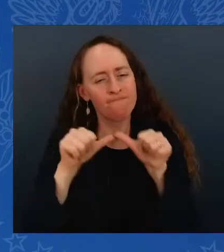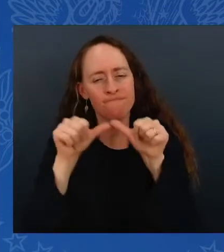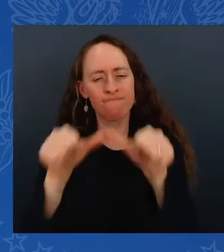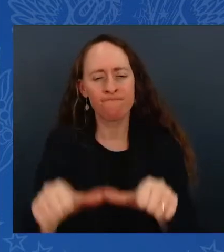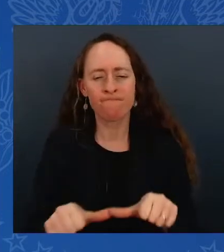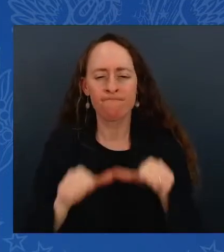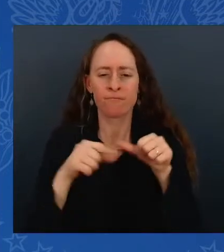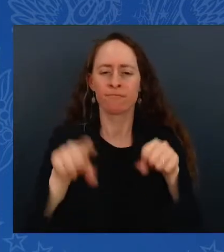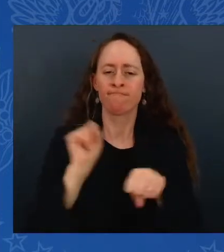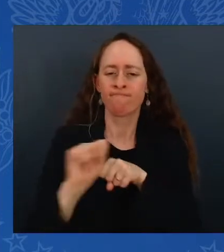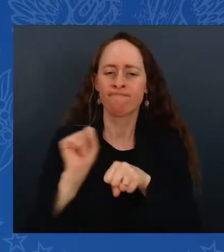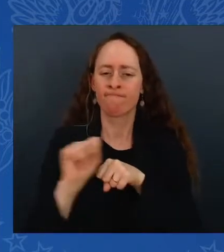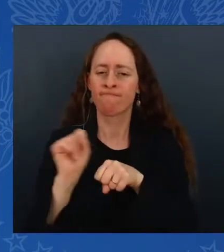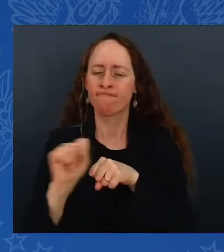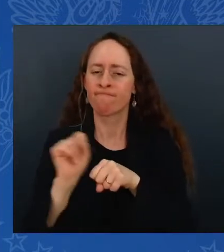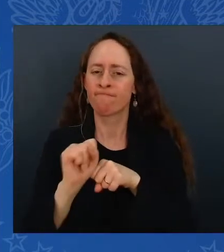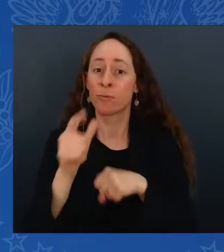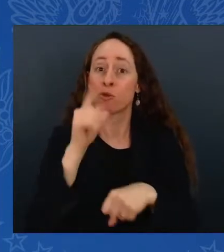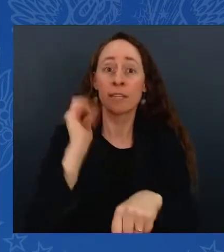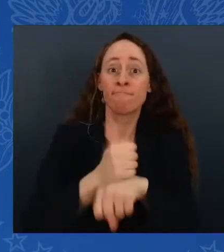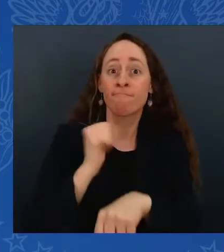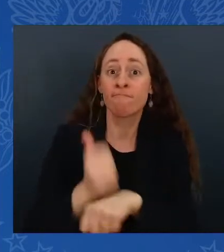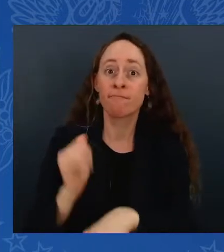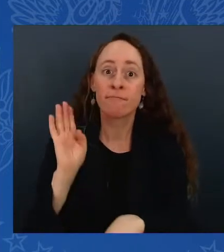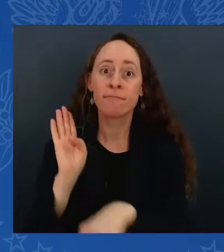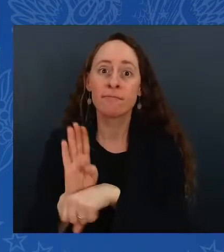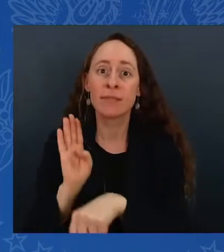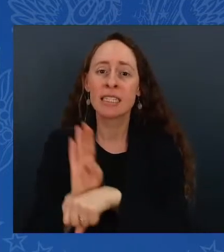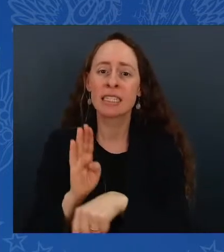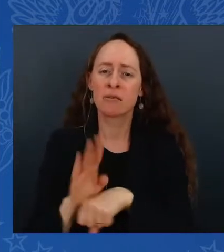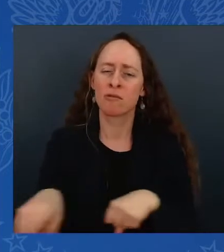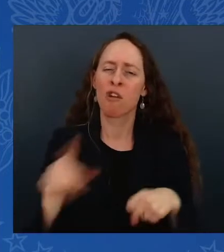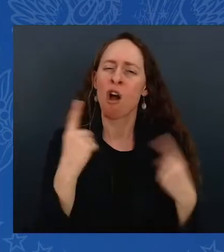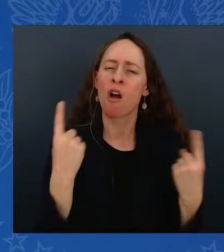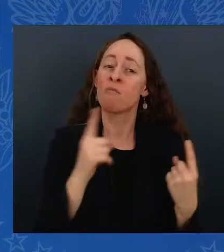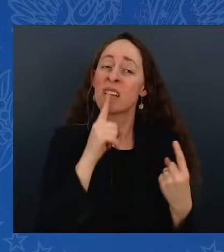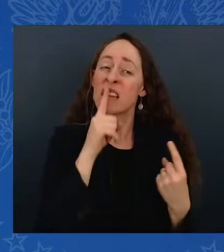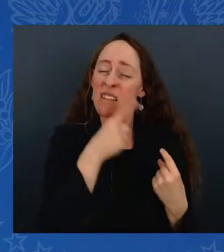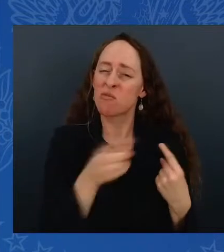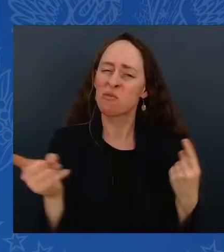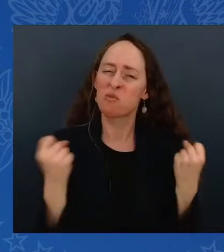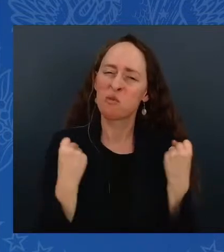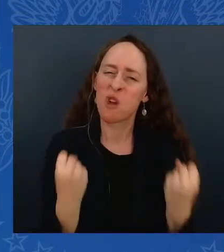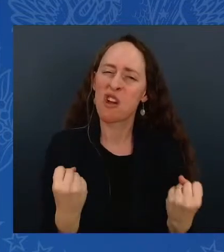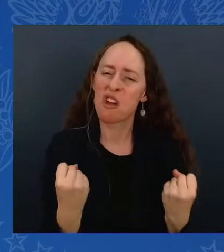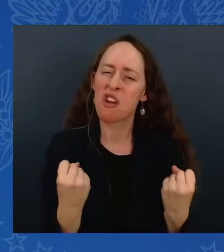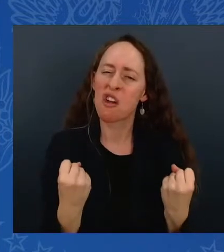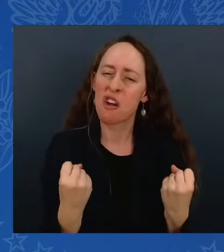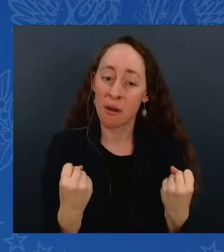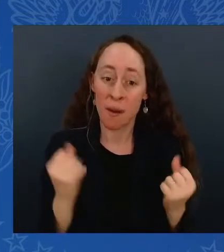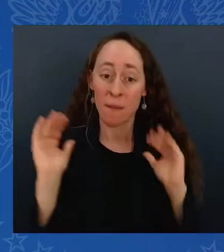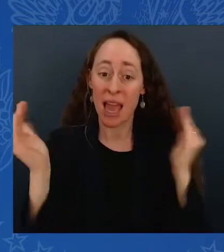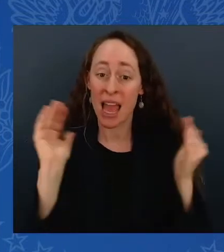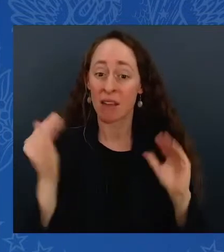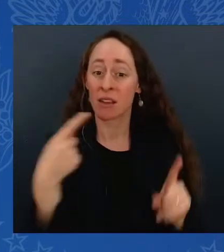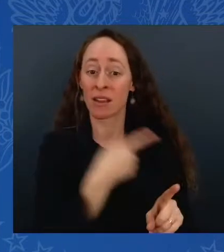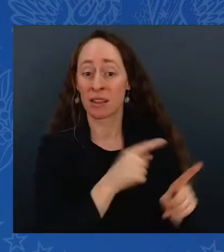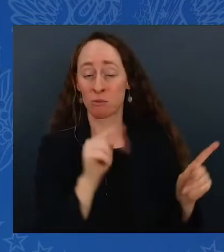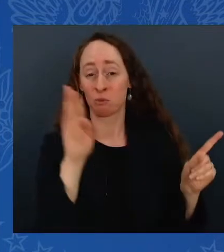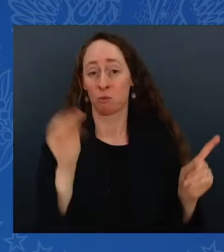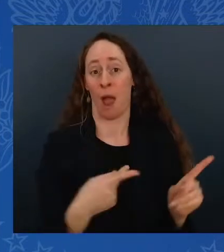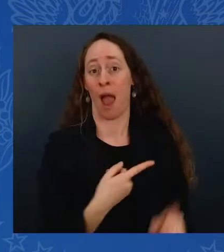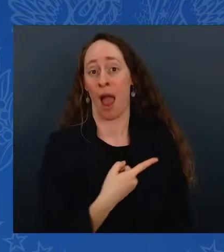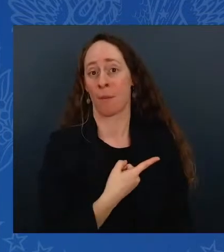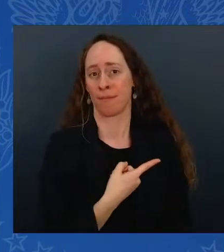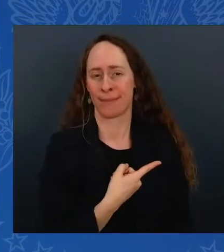American business, is in stark contrast to my predecessor's record. His failure in handling the pandemic led to hundreds of thousands